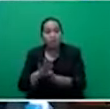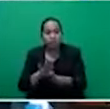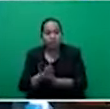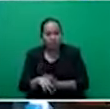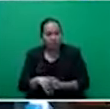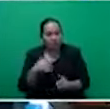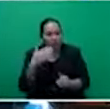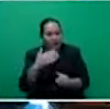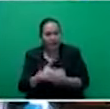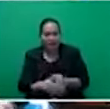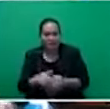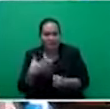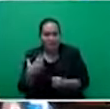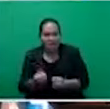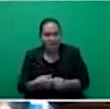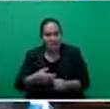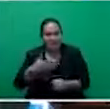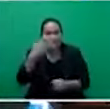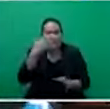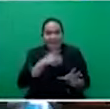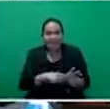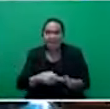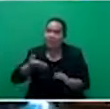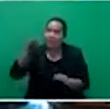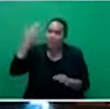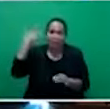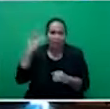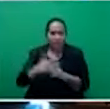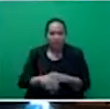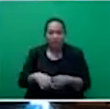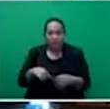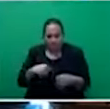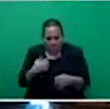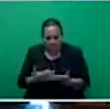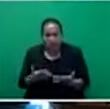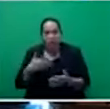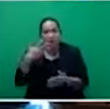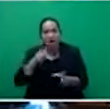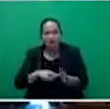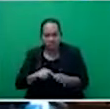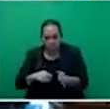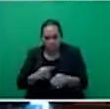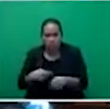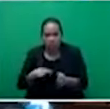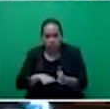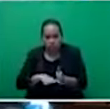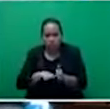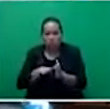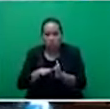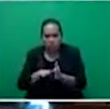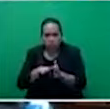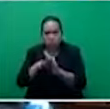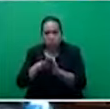years of consecutive growth in Fiji. Mr. Speaker, sir, it is a fact. And Mr. Speaker, sir, you